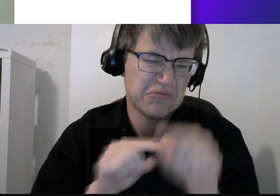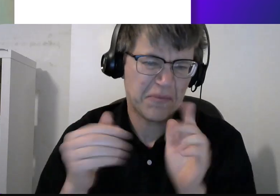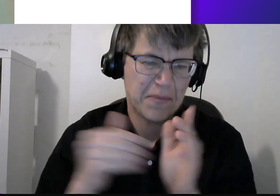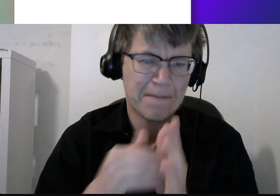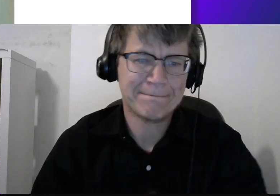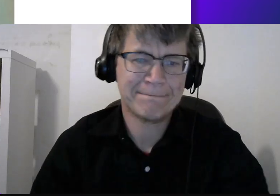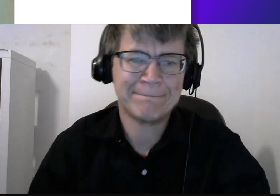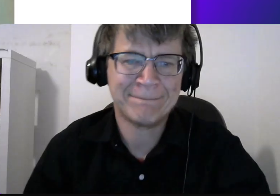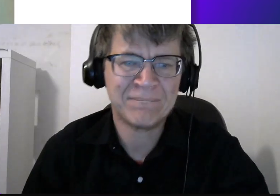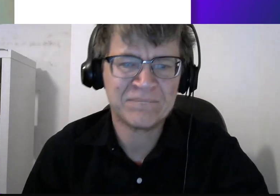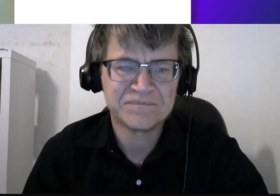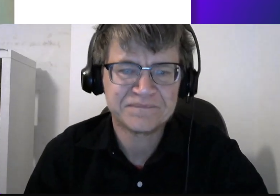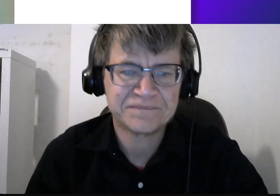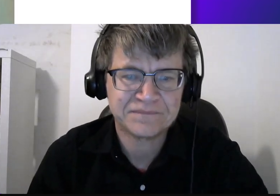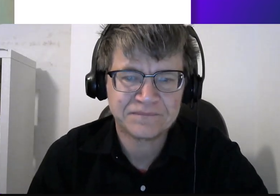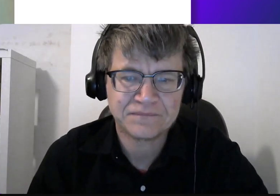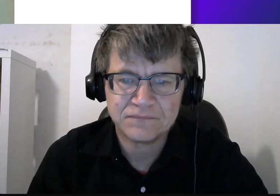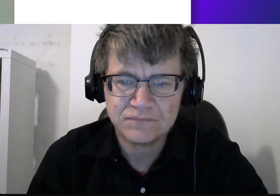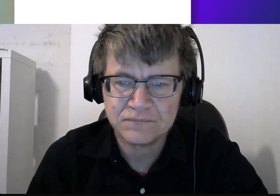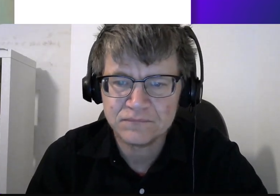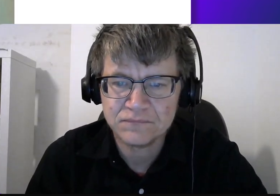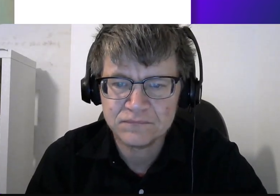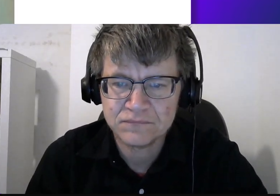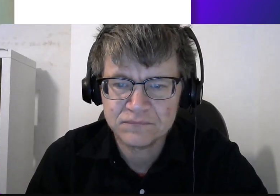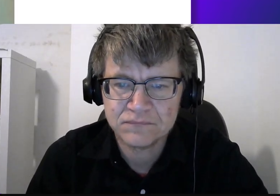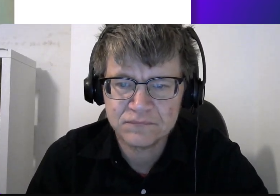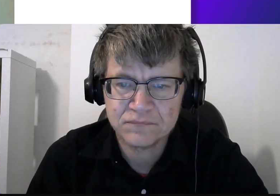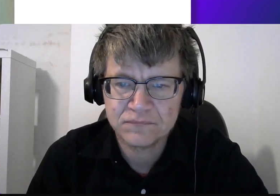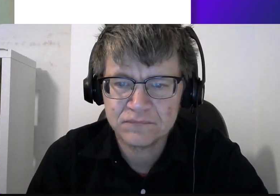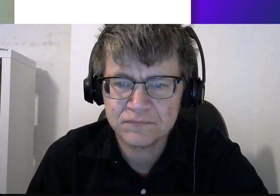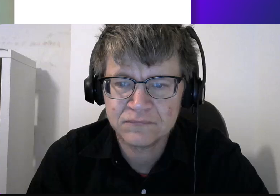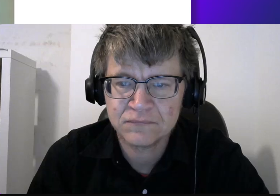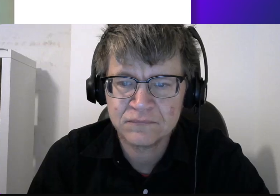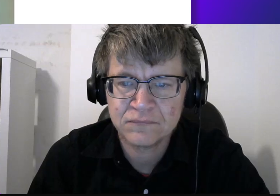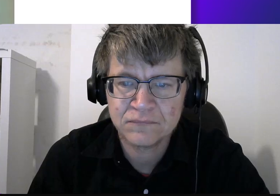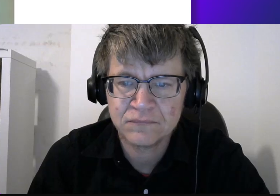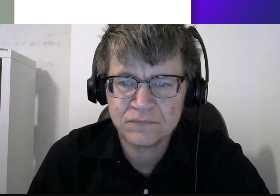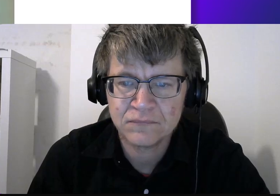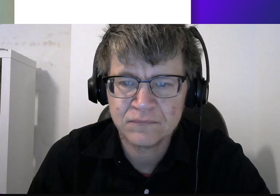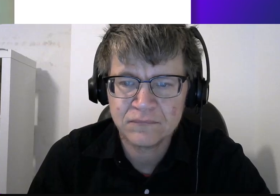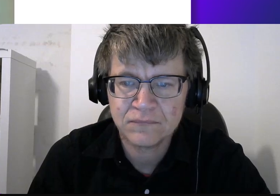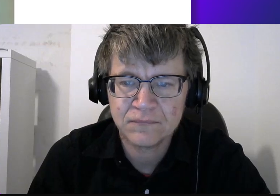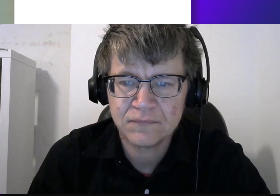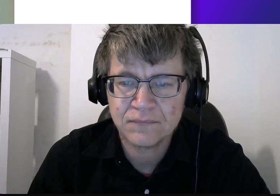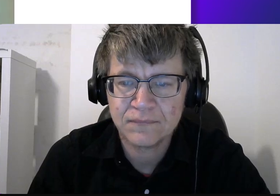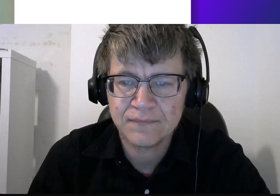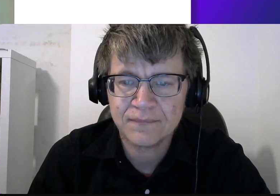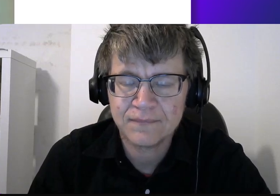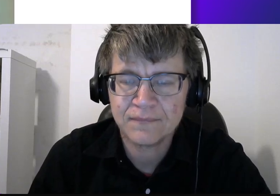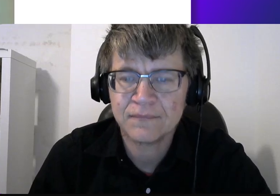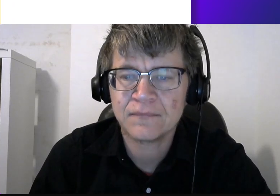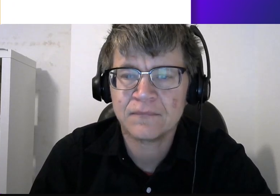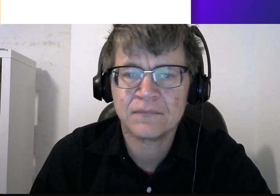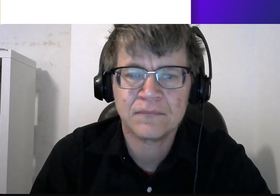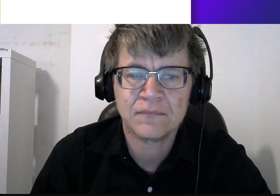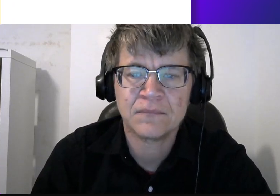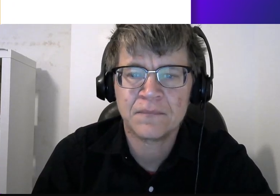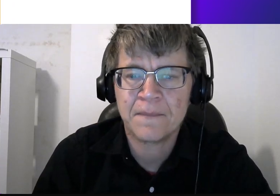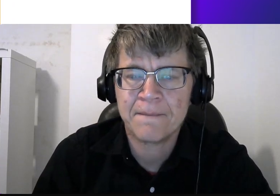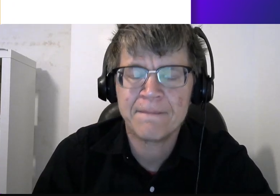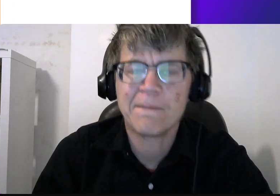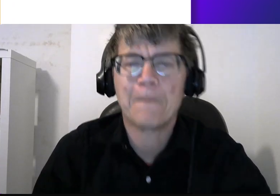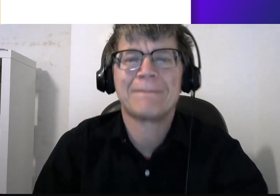like create text boxes, like a cell phone text or something that's, you're thinking